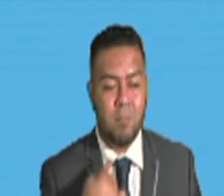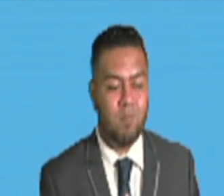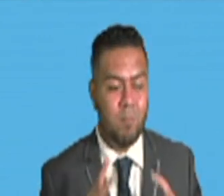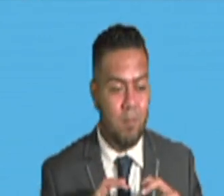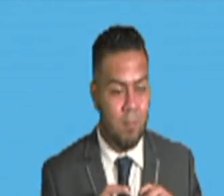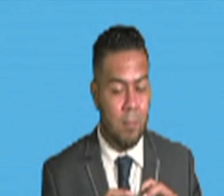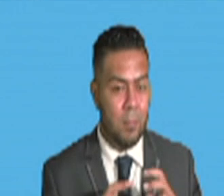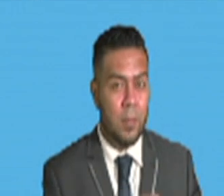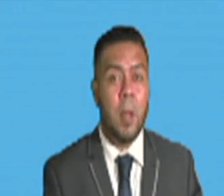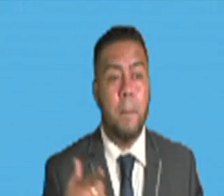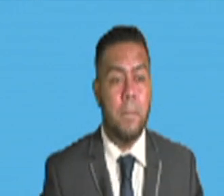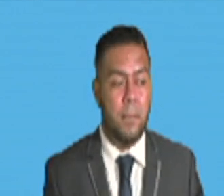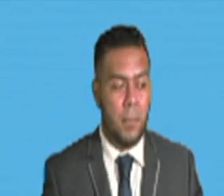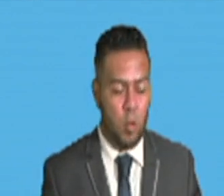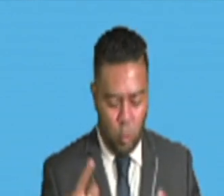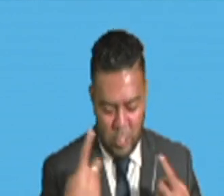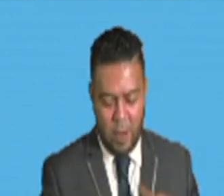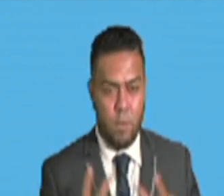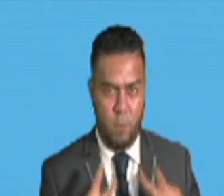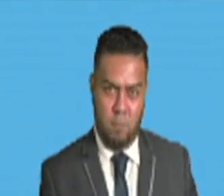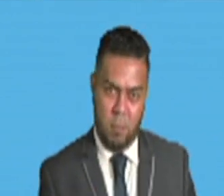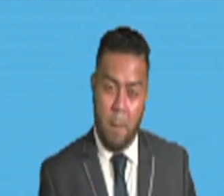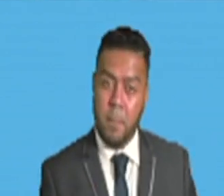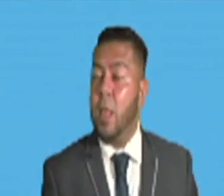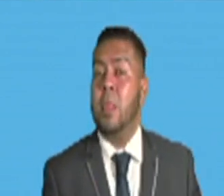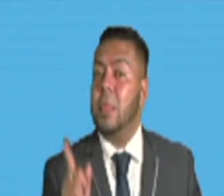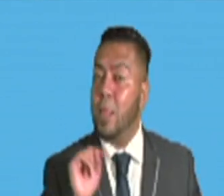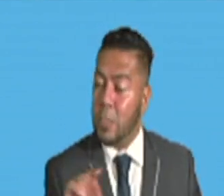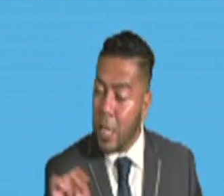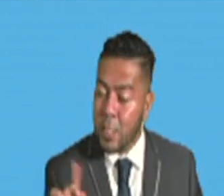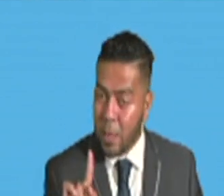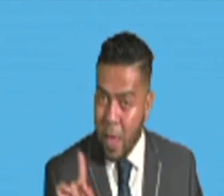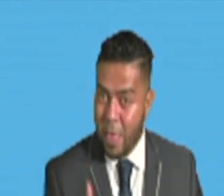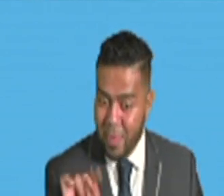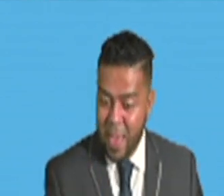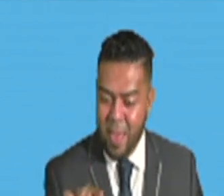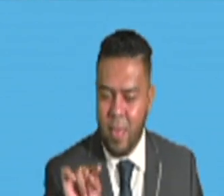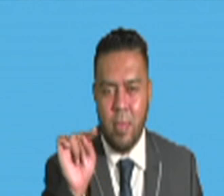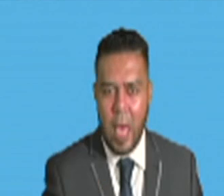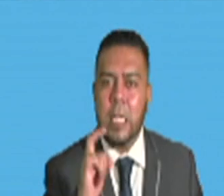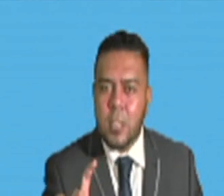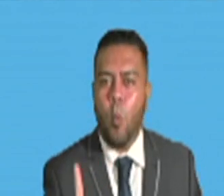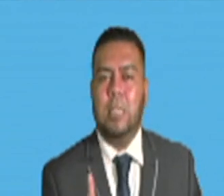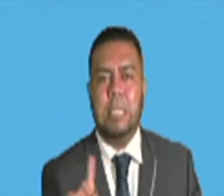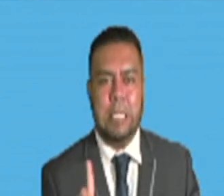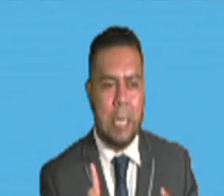Speaker, sir, because that is what is required indeed after this statement that has been